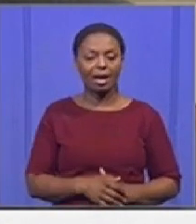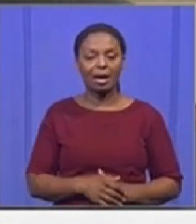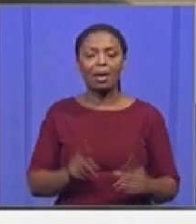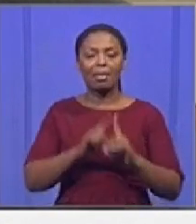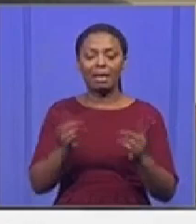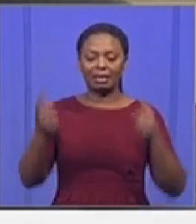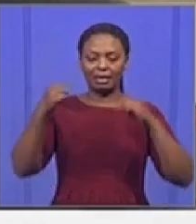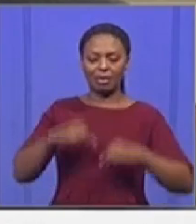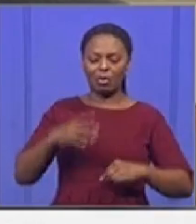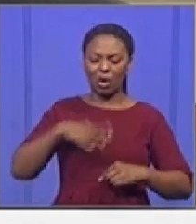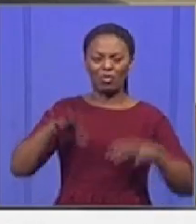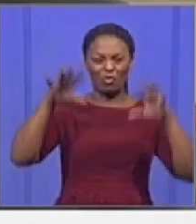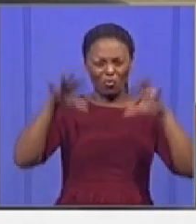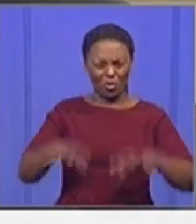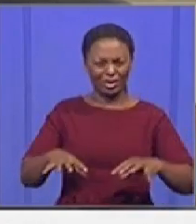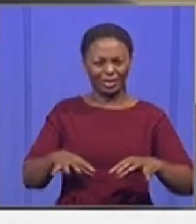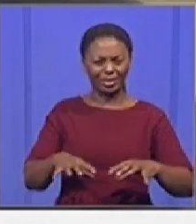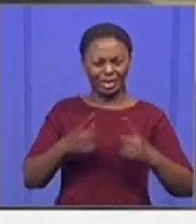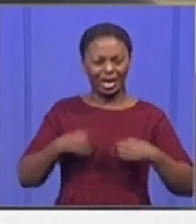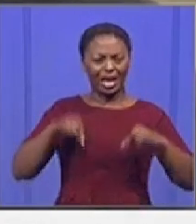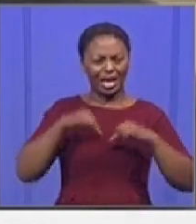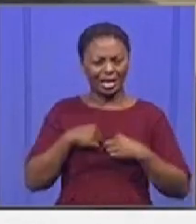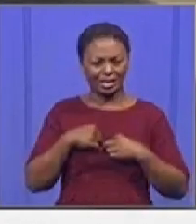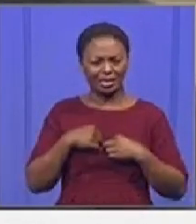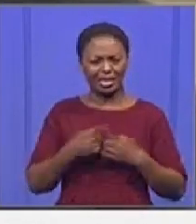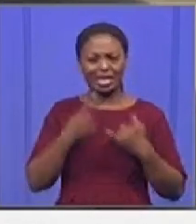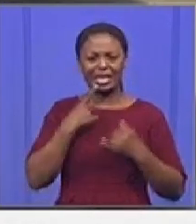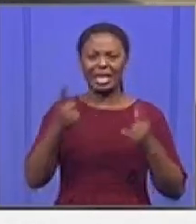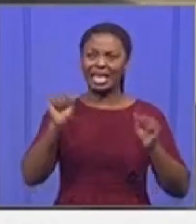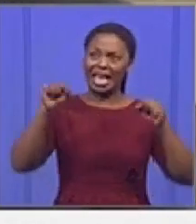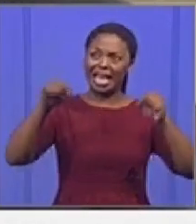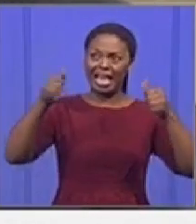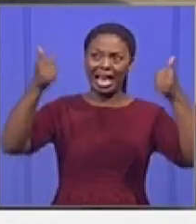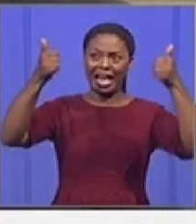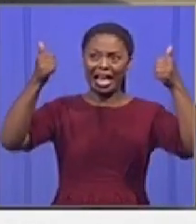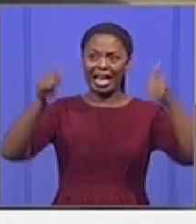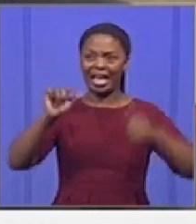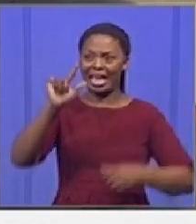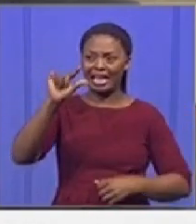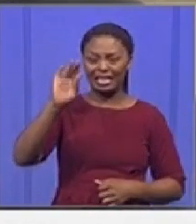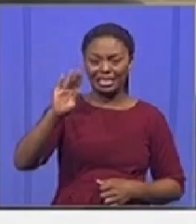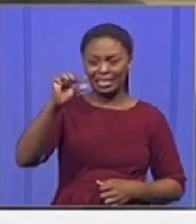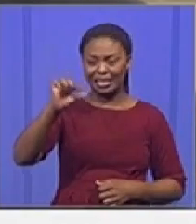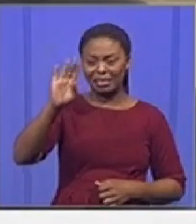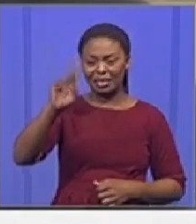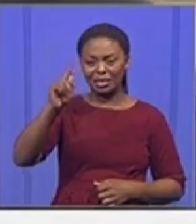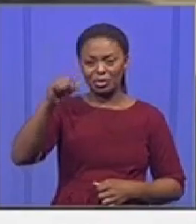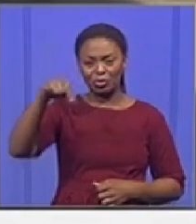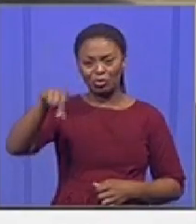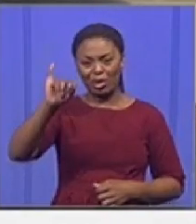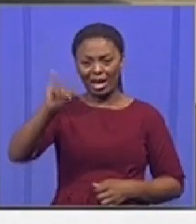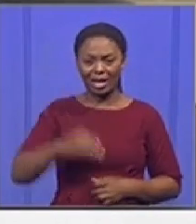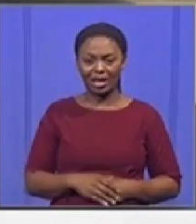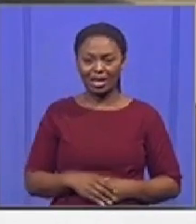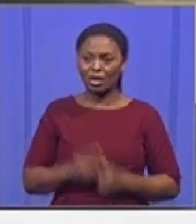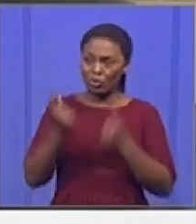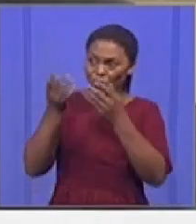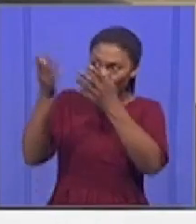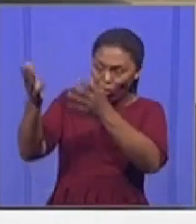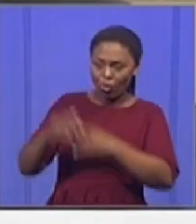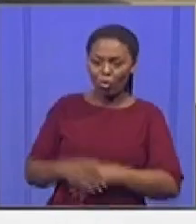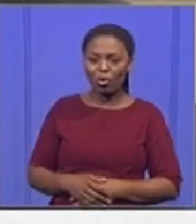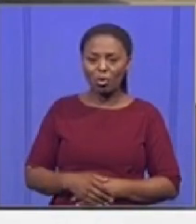want to force us to say homosexuality, oh yeah, that's how you get now a backlash. They